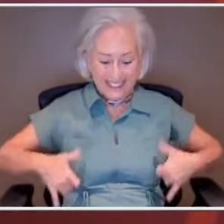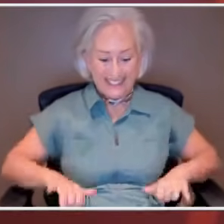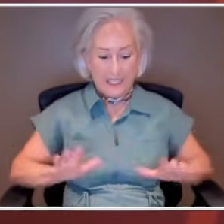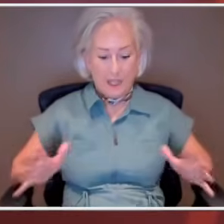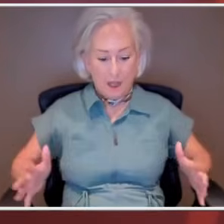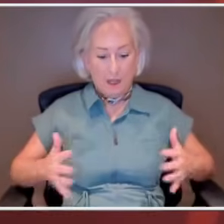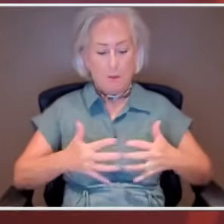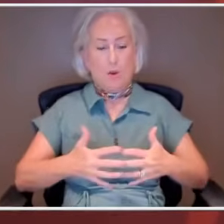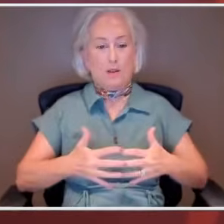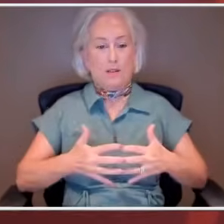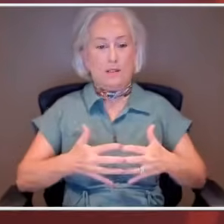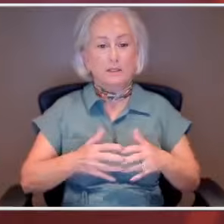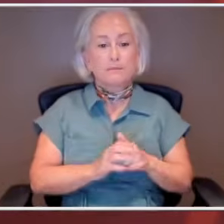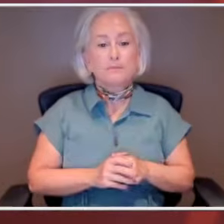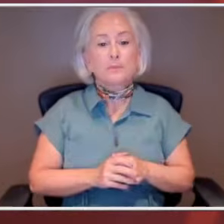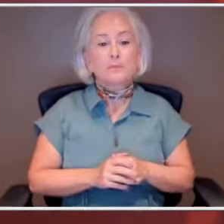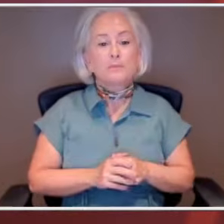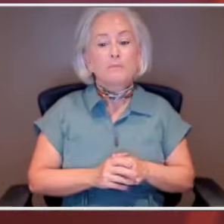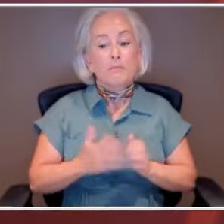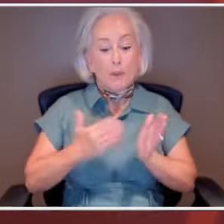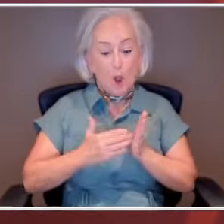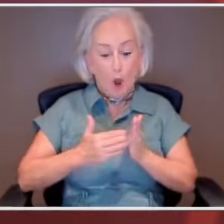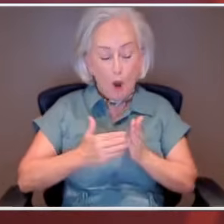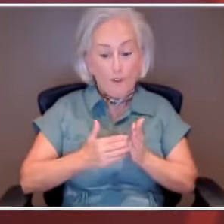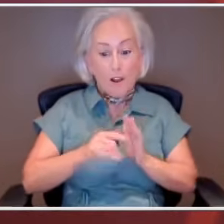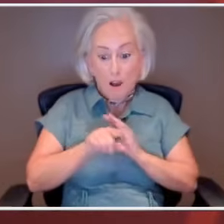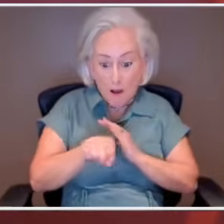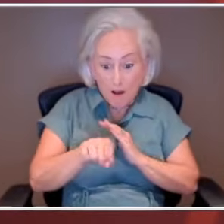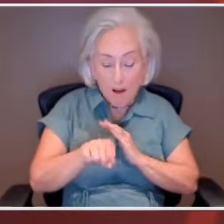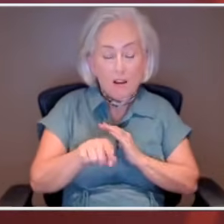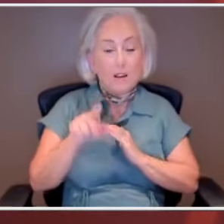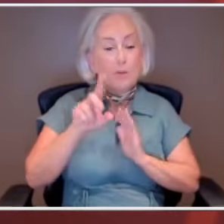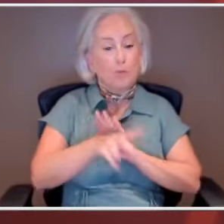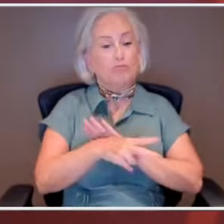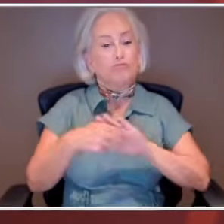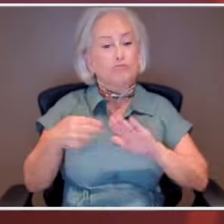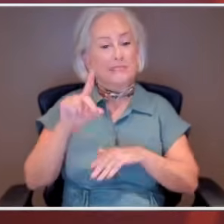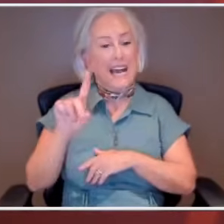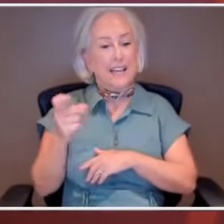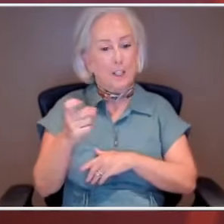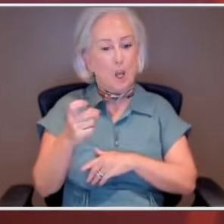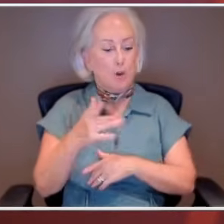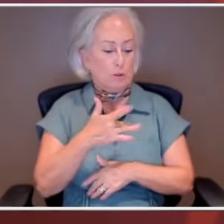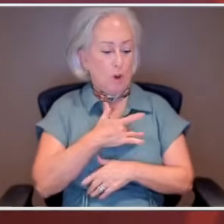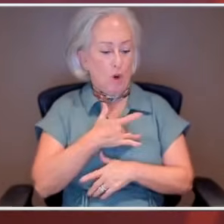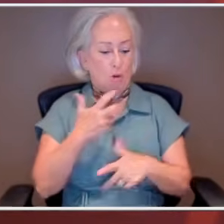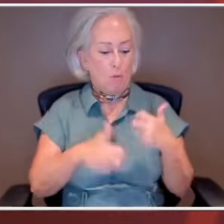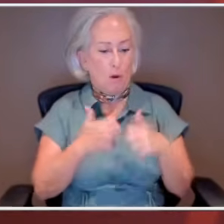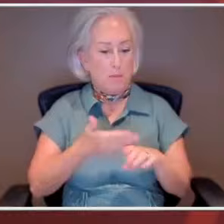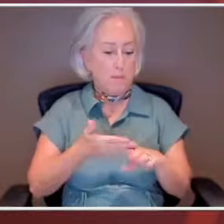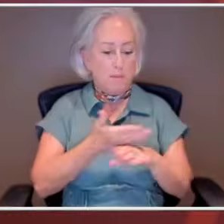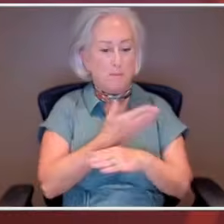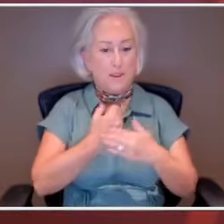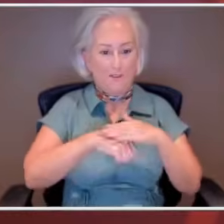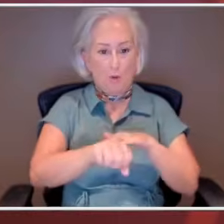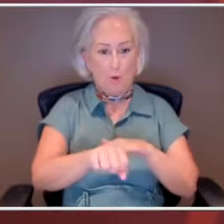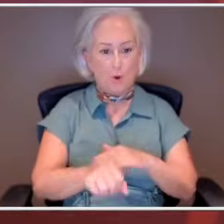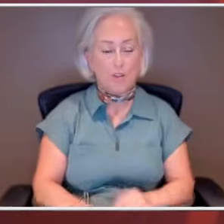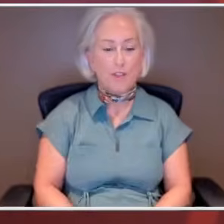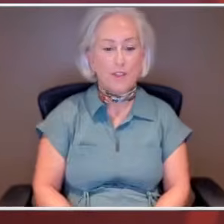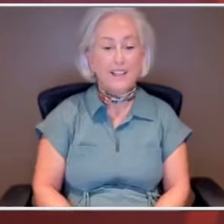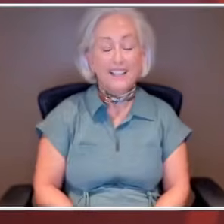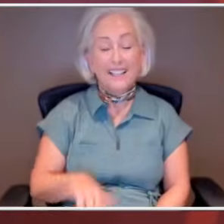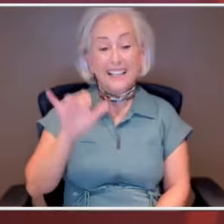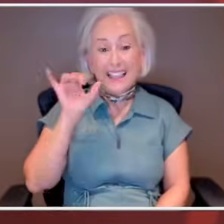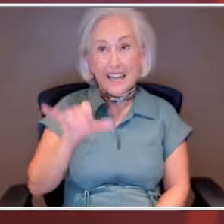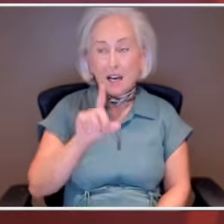we often will be able to diagnose complex congenital heart disease before the baby's even born. And that is very